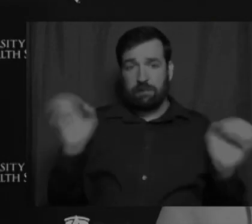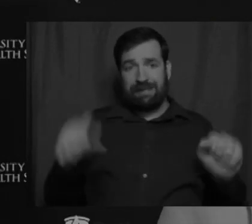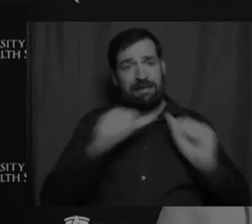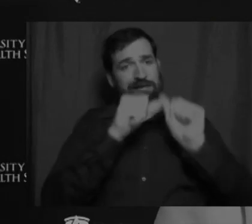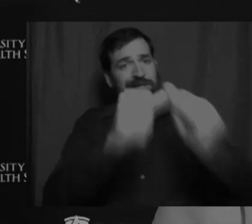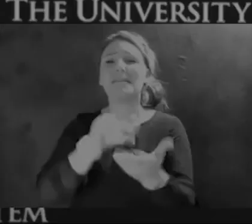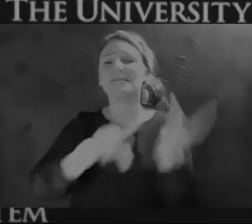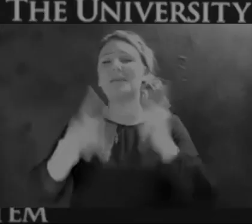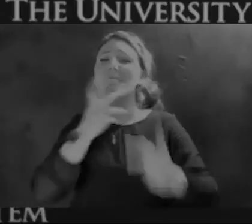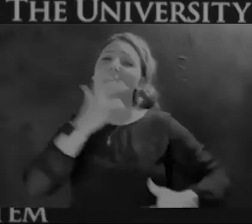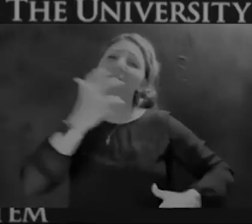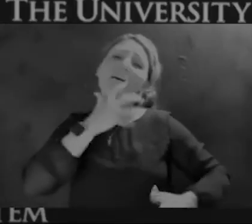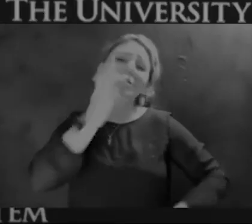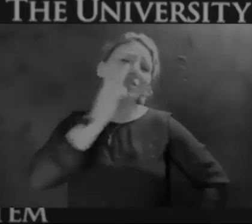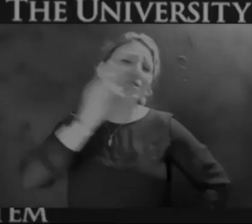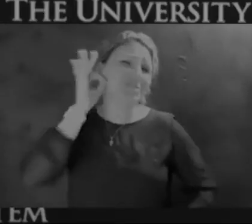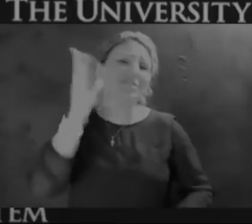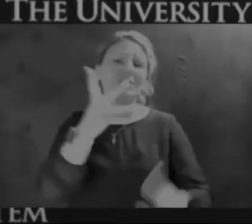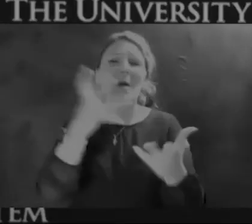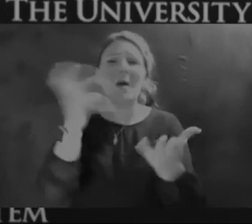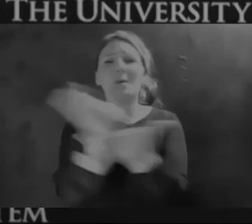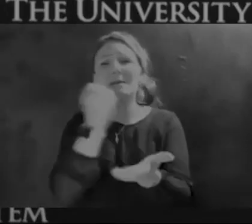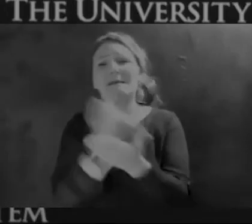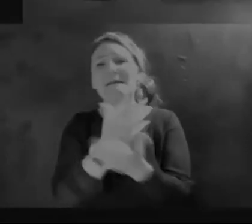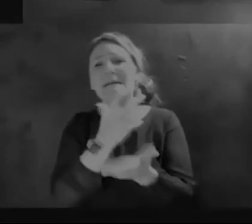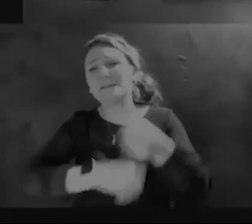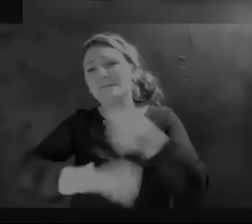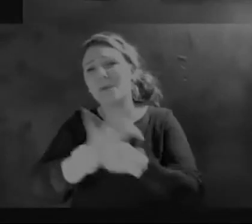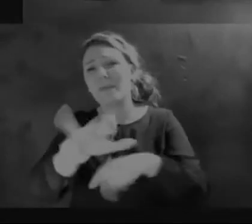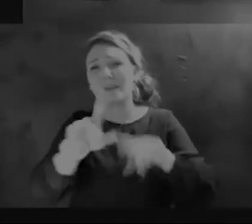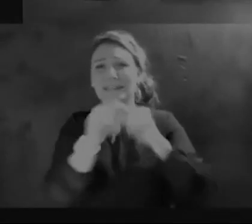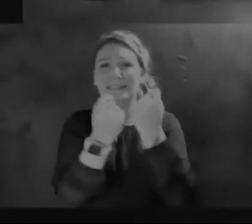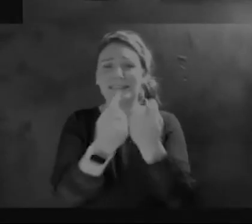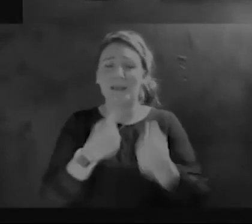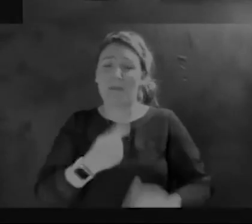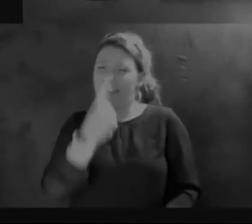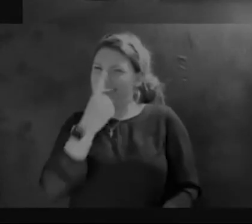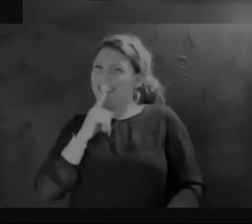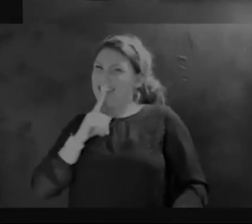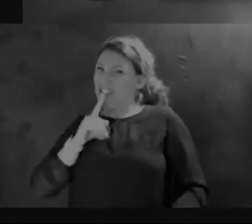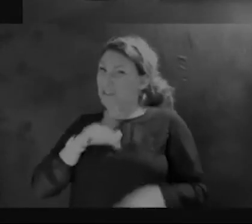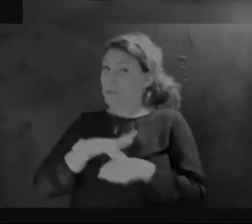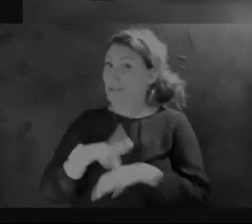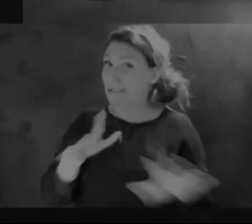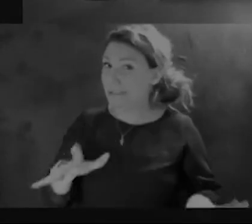with Dr. Stites podcast. Now everywhere podcasts are available.